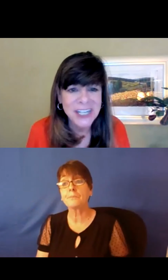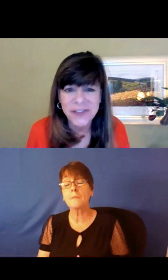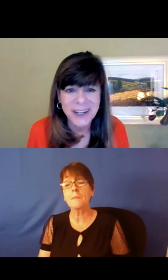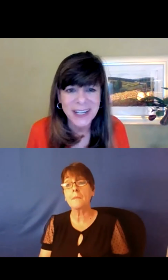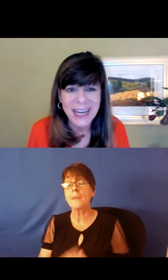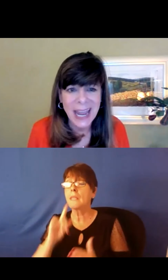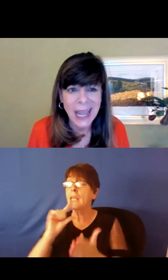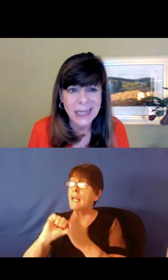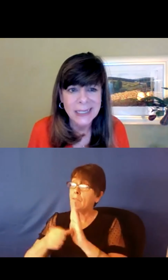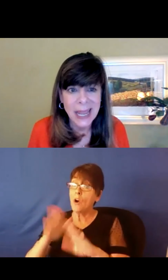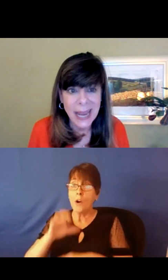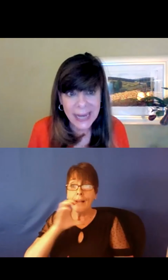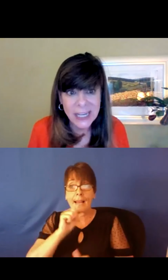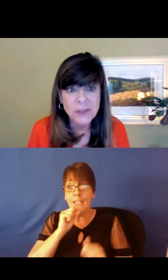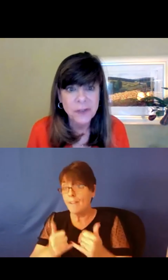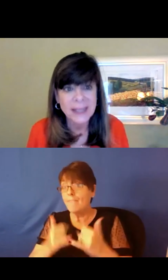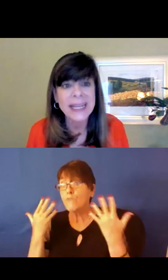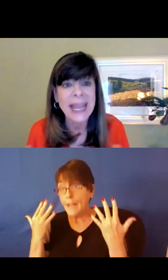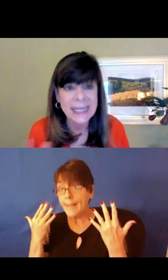on age-friendly and